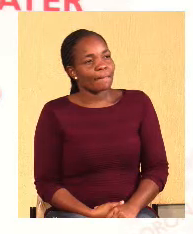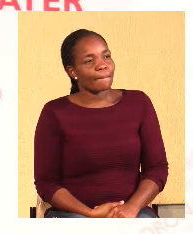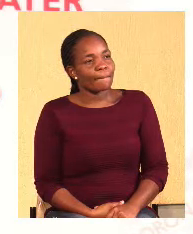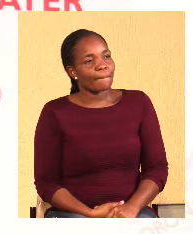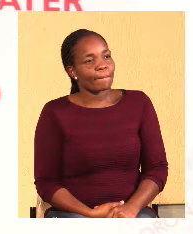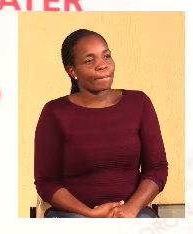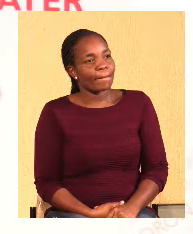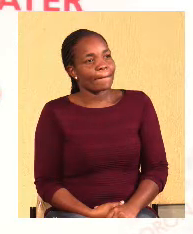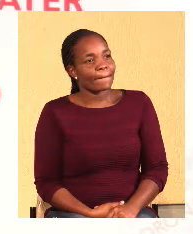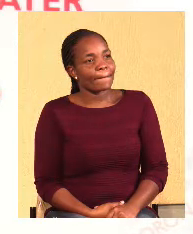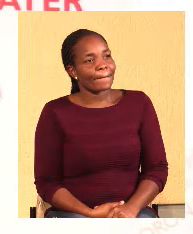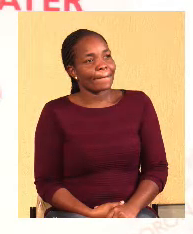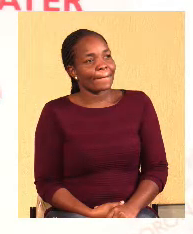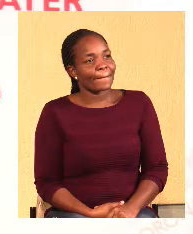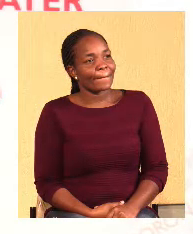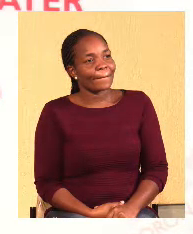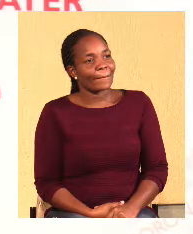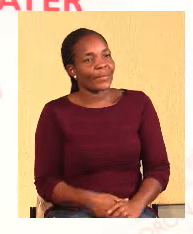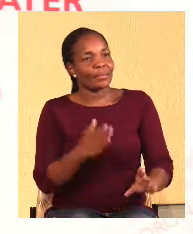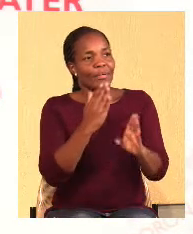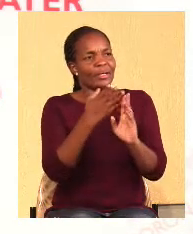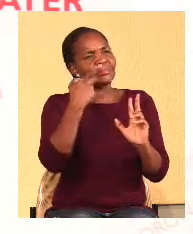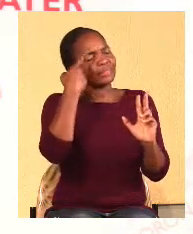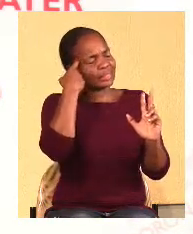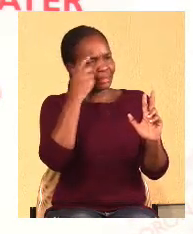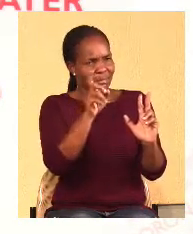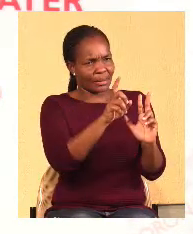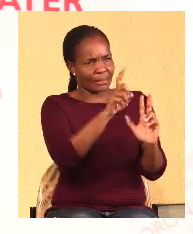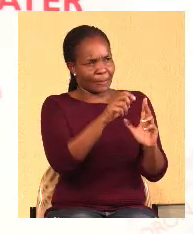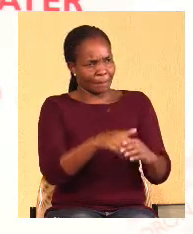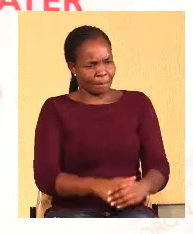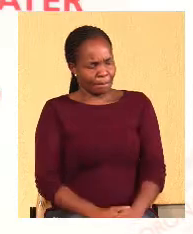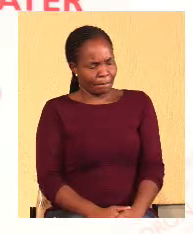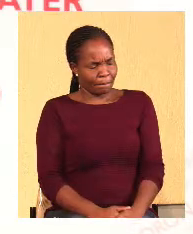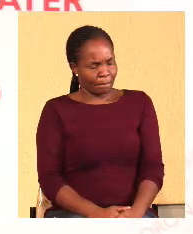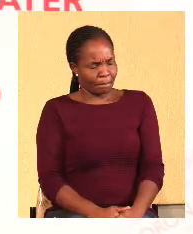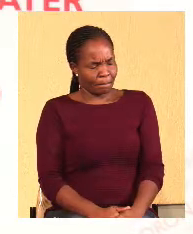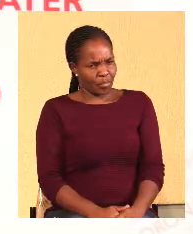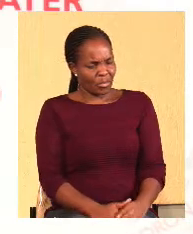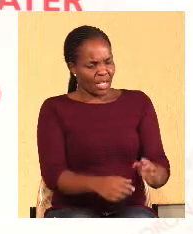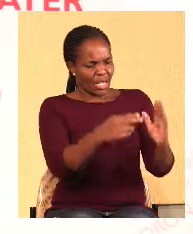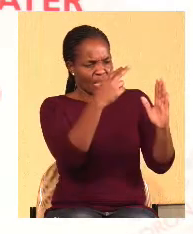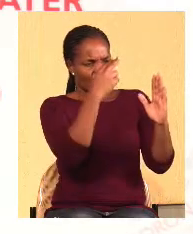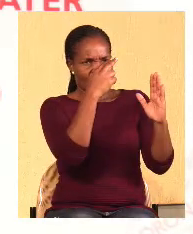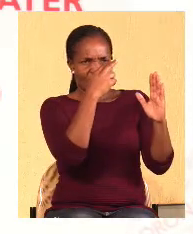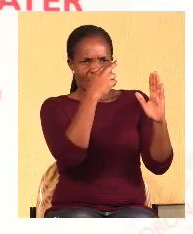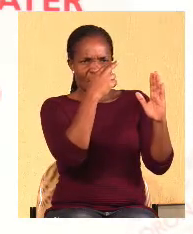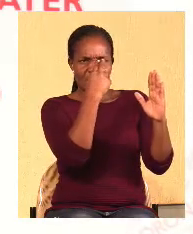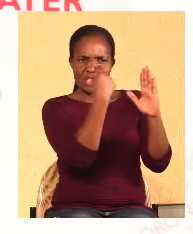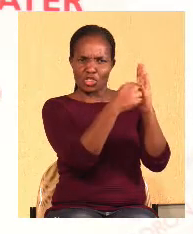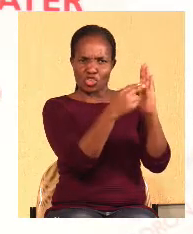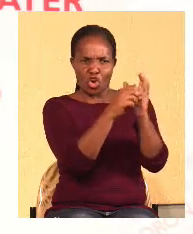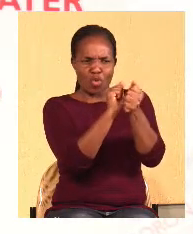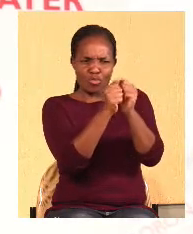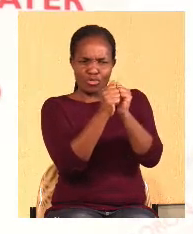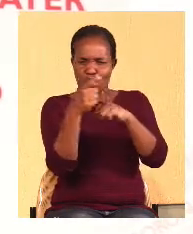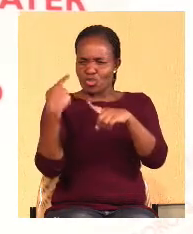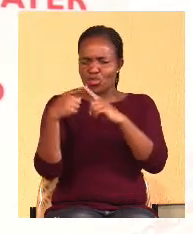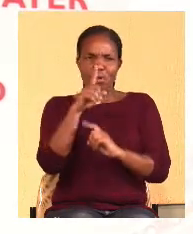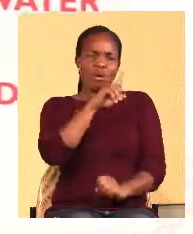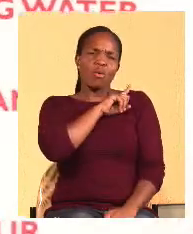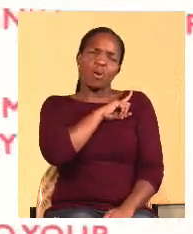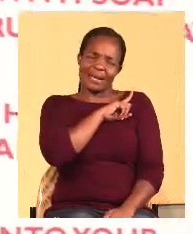The first question to the minister. What necessitated the amendment of the regulations? Thank you very